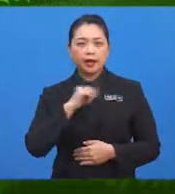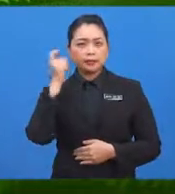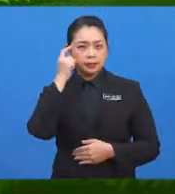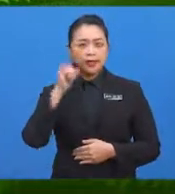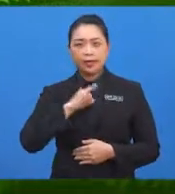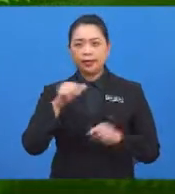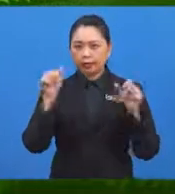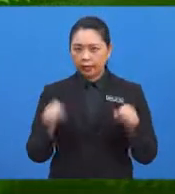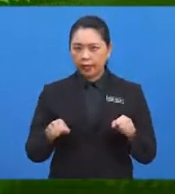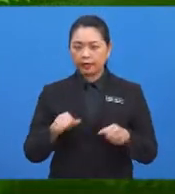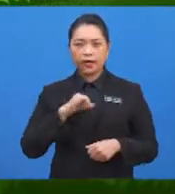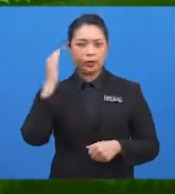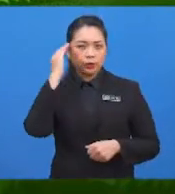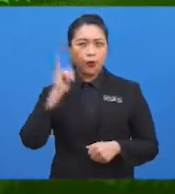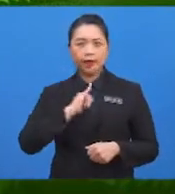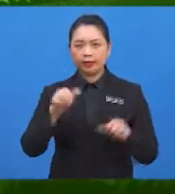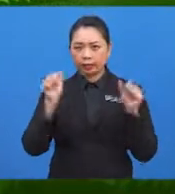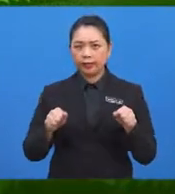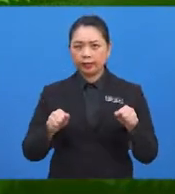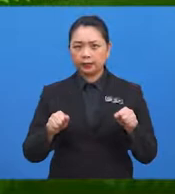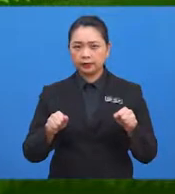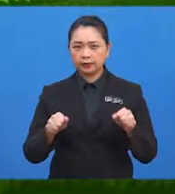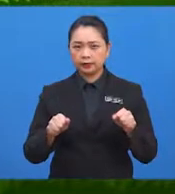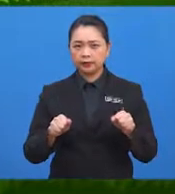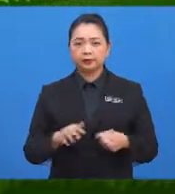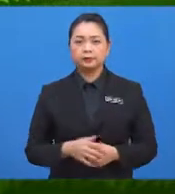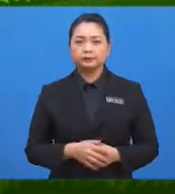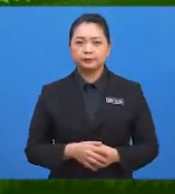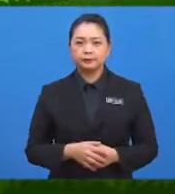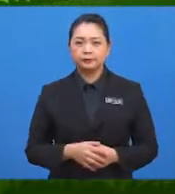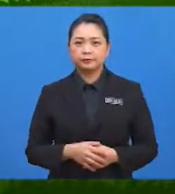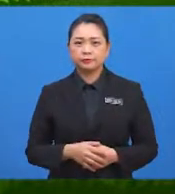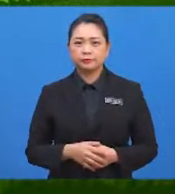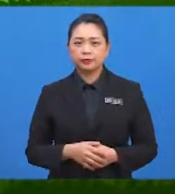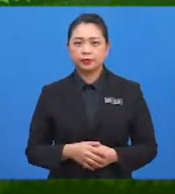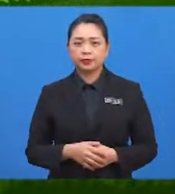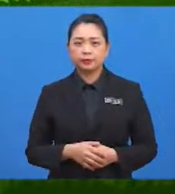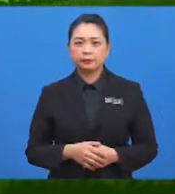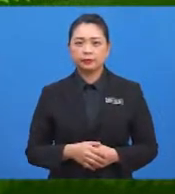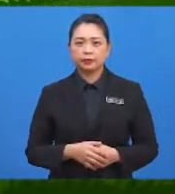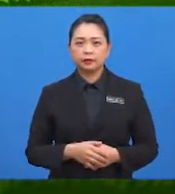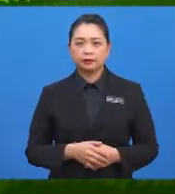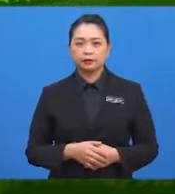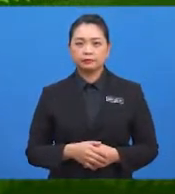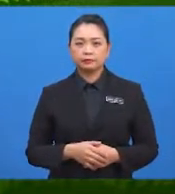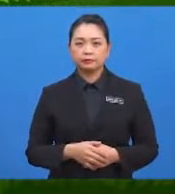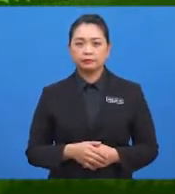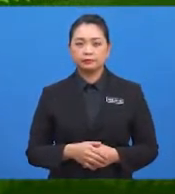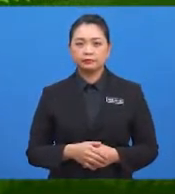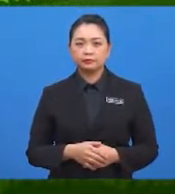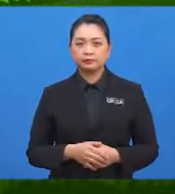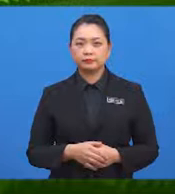I can, I know I can. I think I can, I know I can." Why don't you chant with